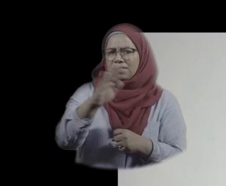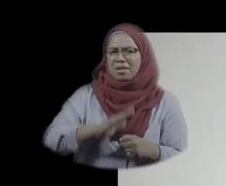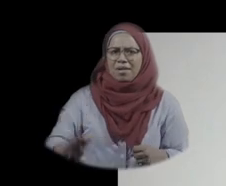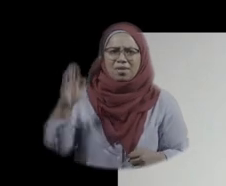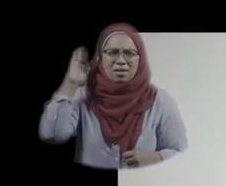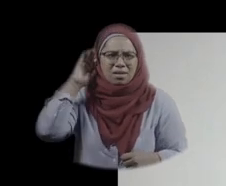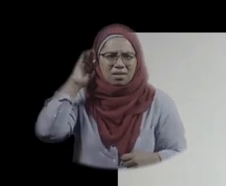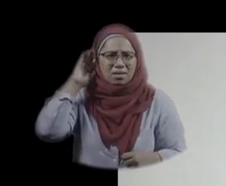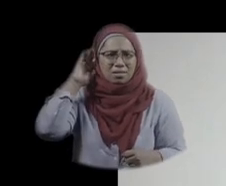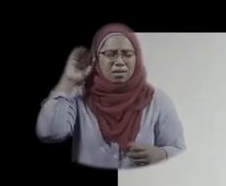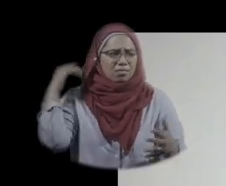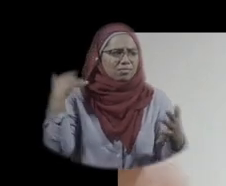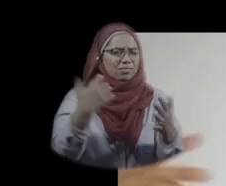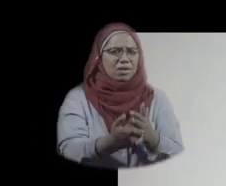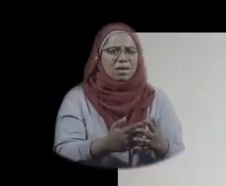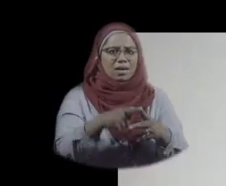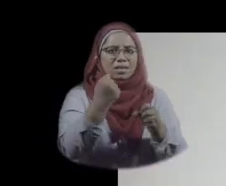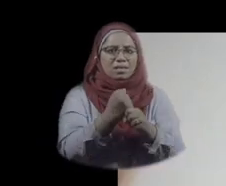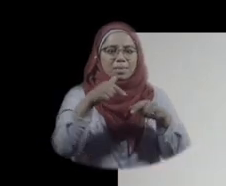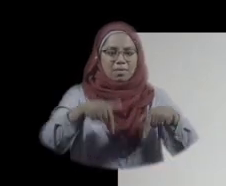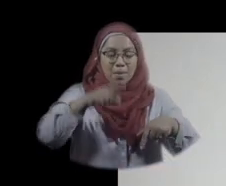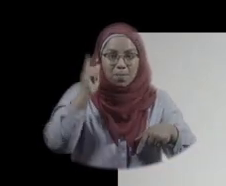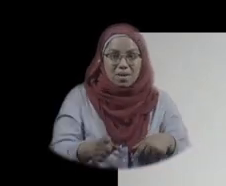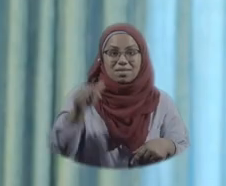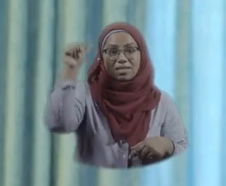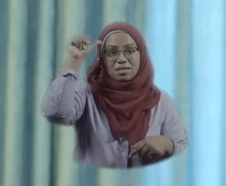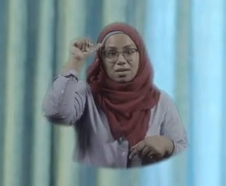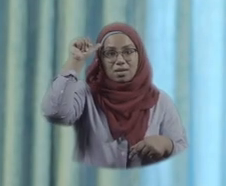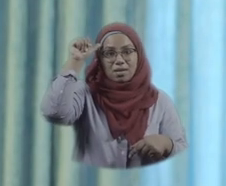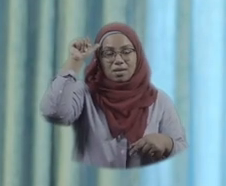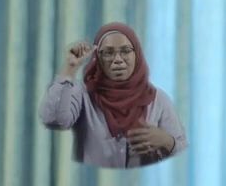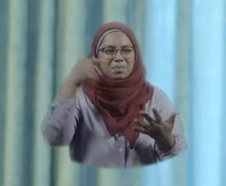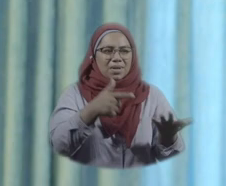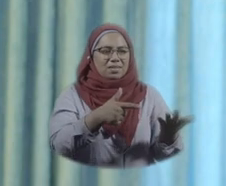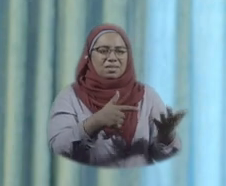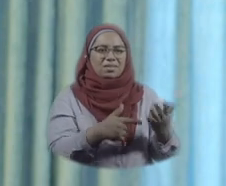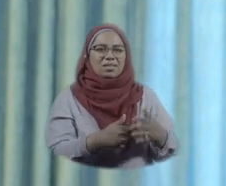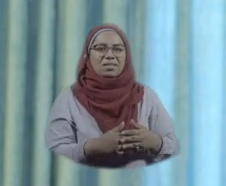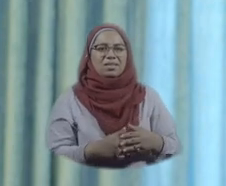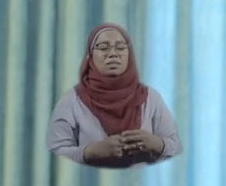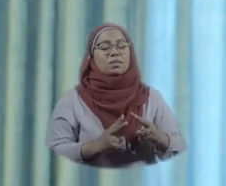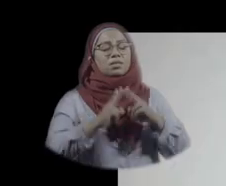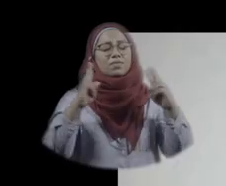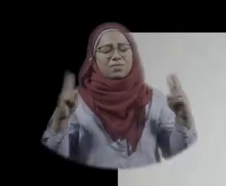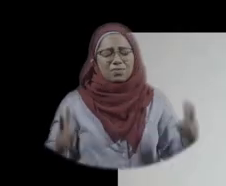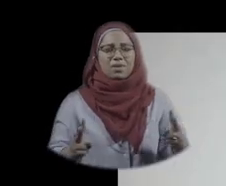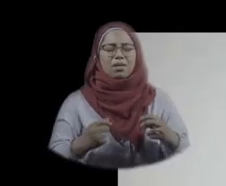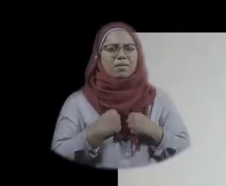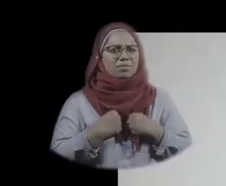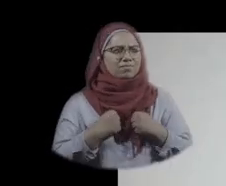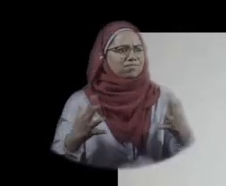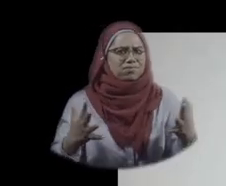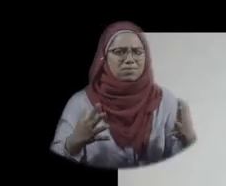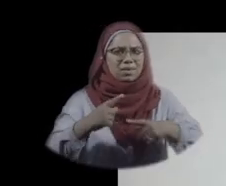heard about it until this point when we're at the age where we should know what stuff like this is and it was really surprising